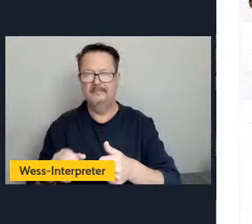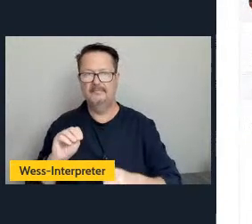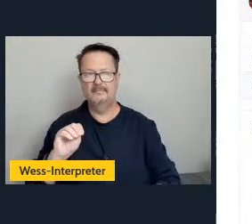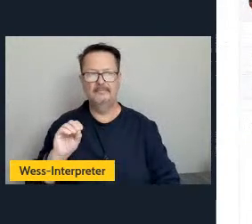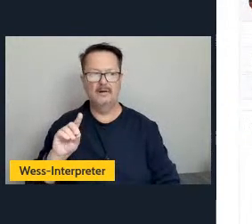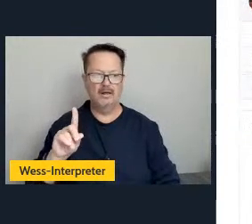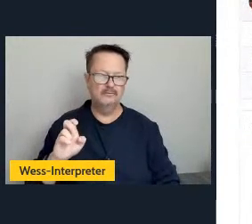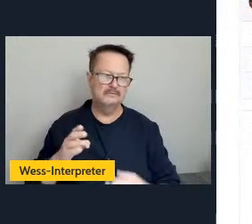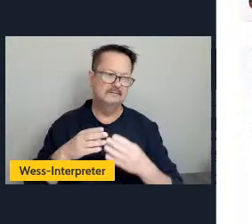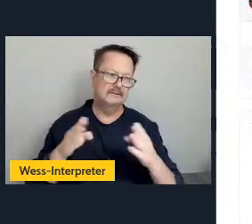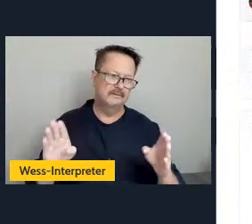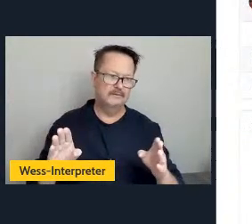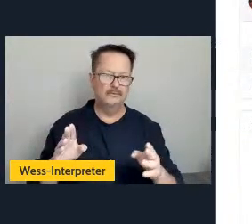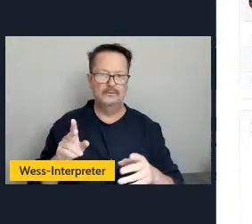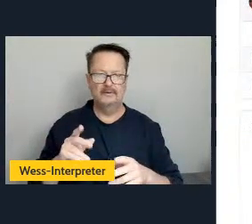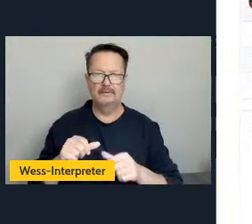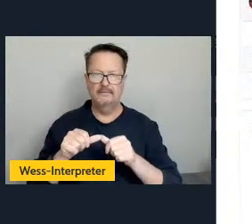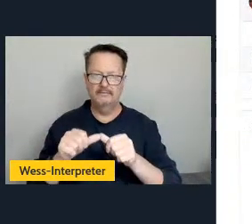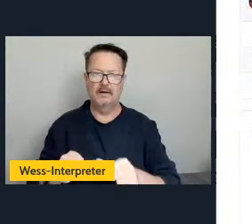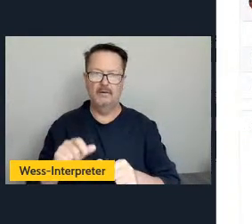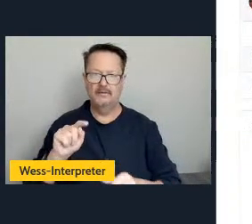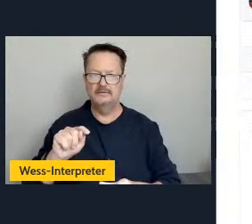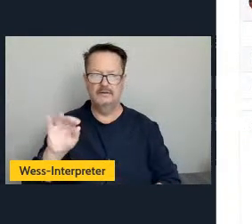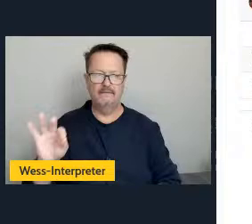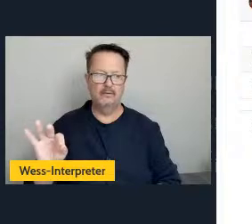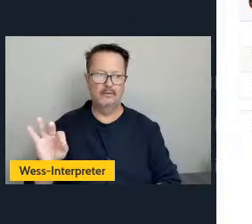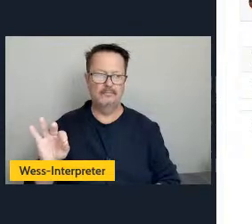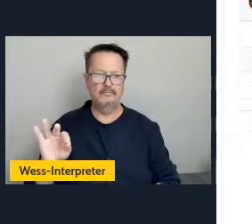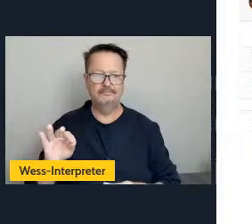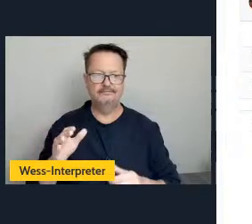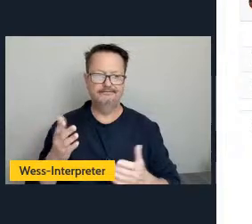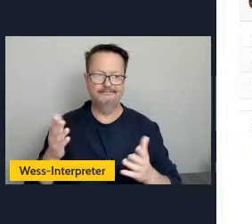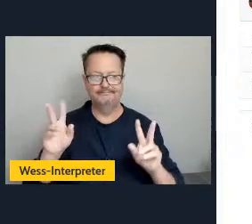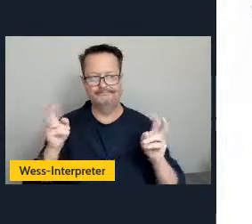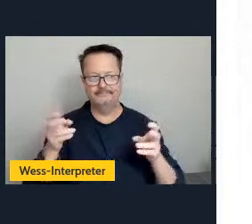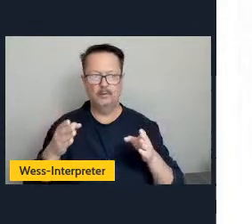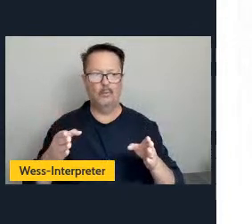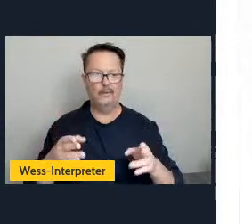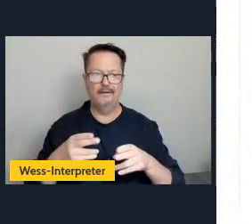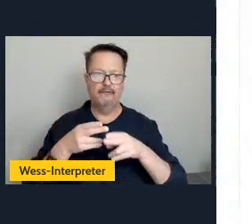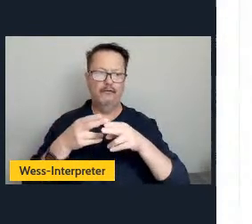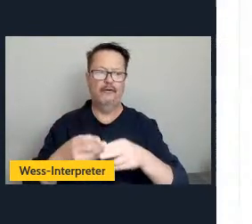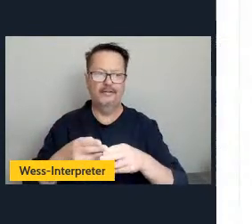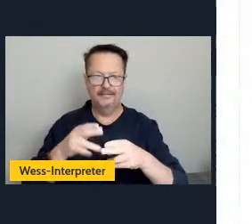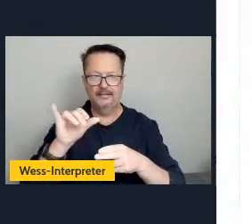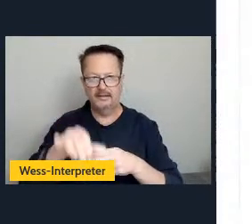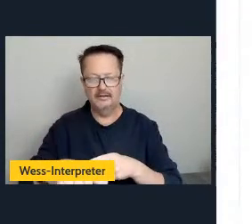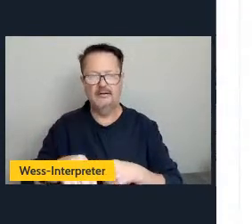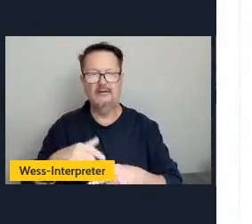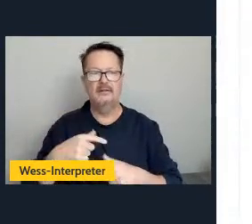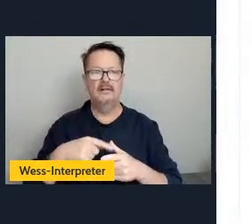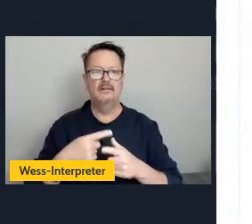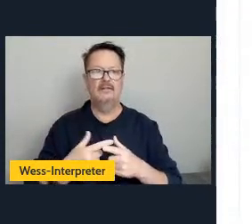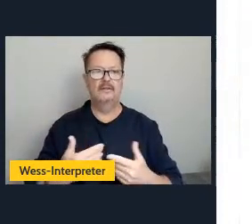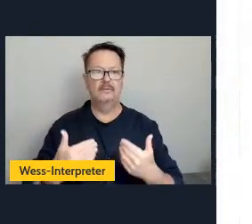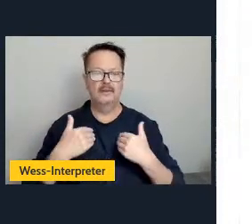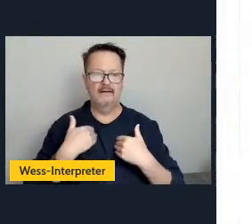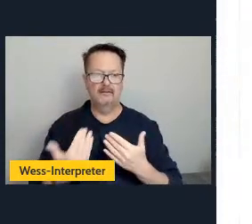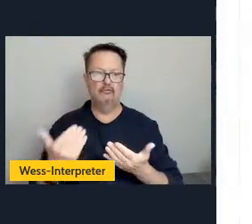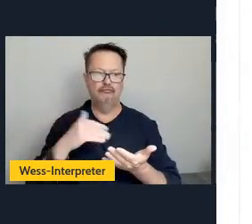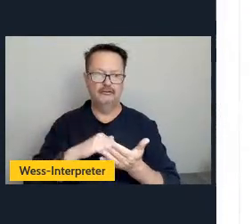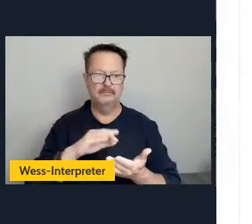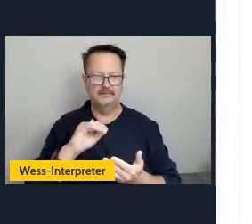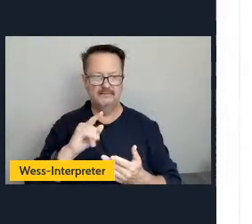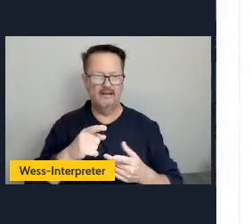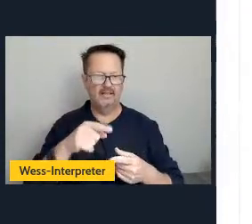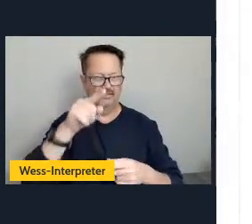if you want to stick to the Terraform way of calling those. And then we have a README file, and here's a